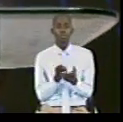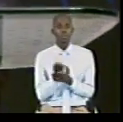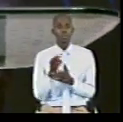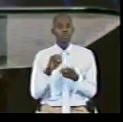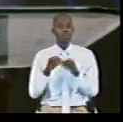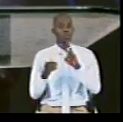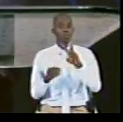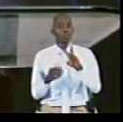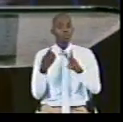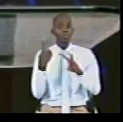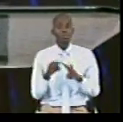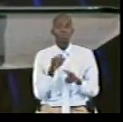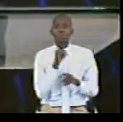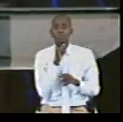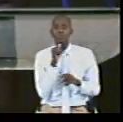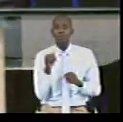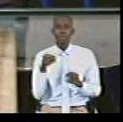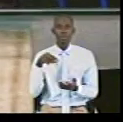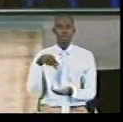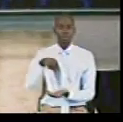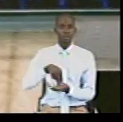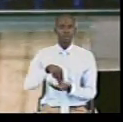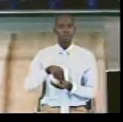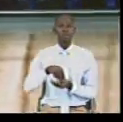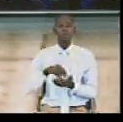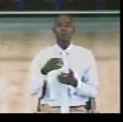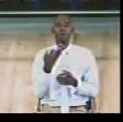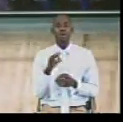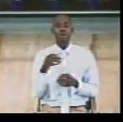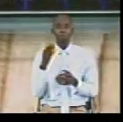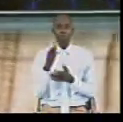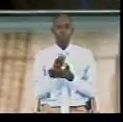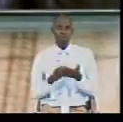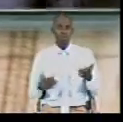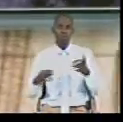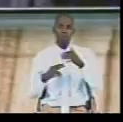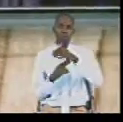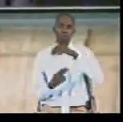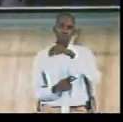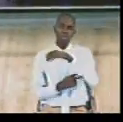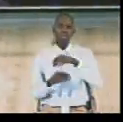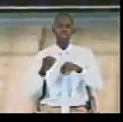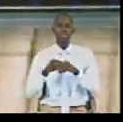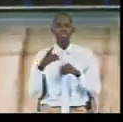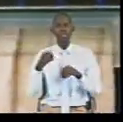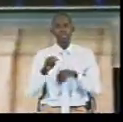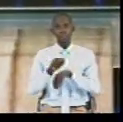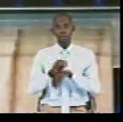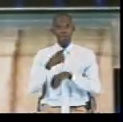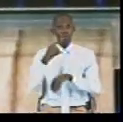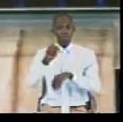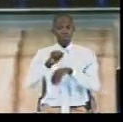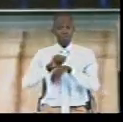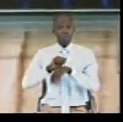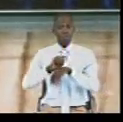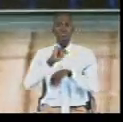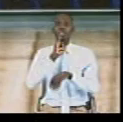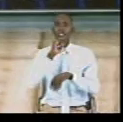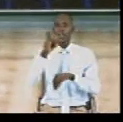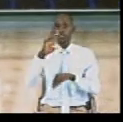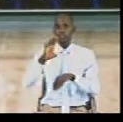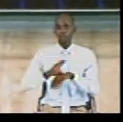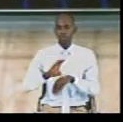of some pillars in the temple. The temple is the church. The temple is